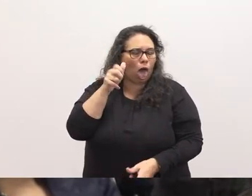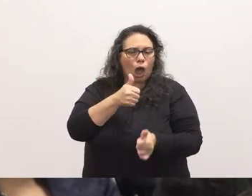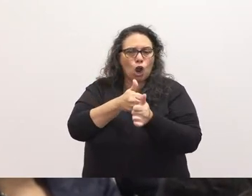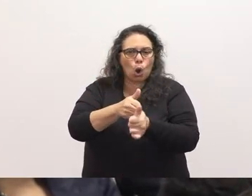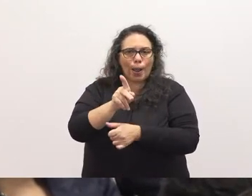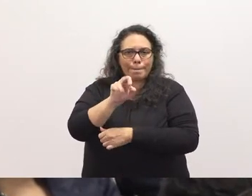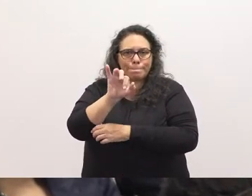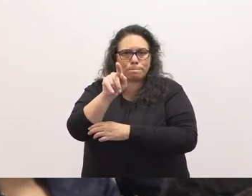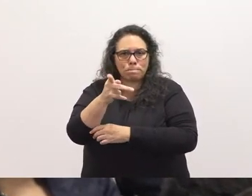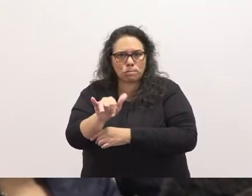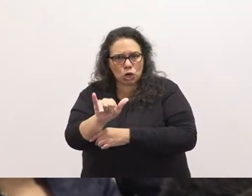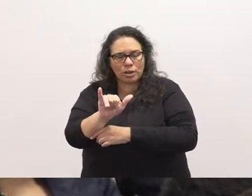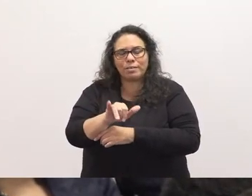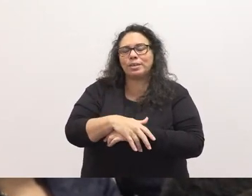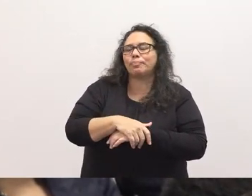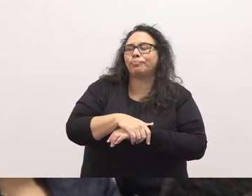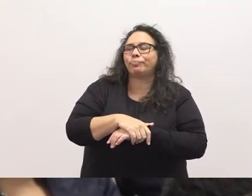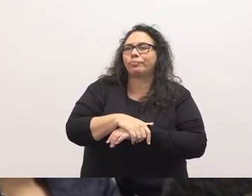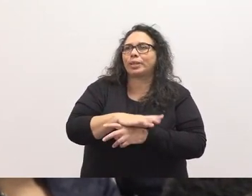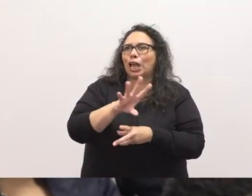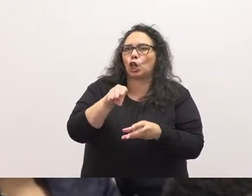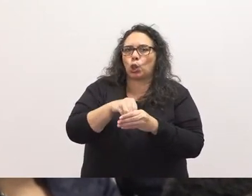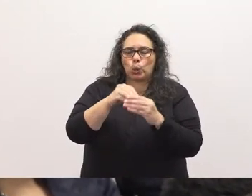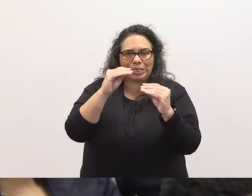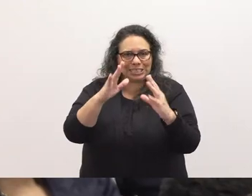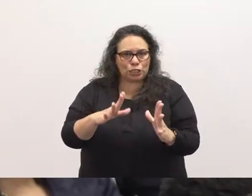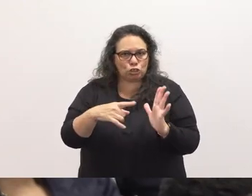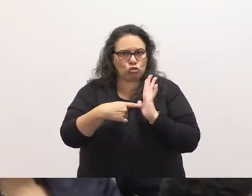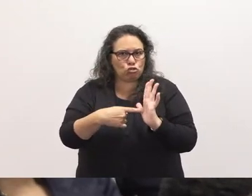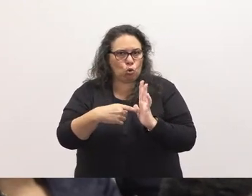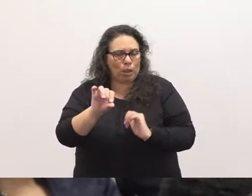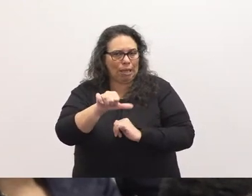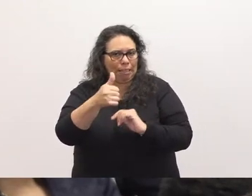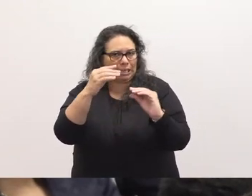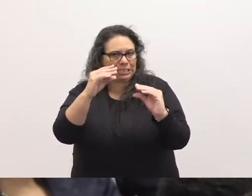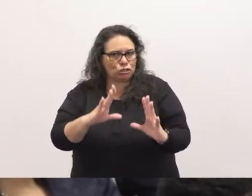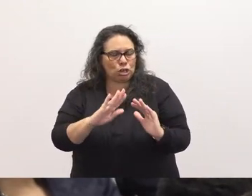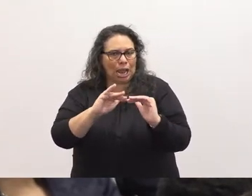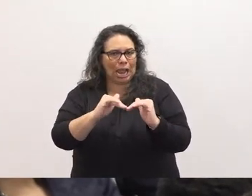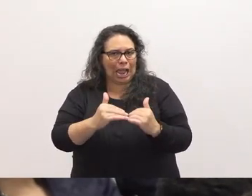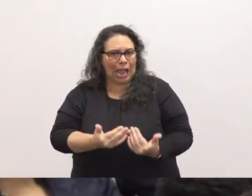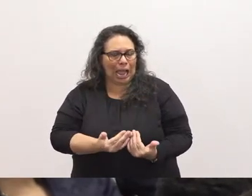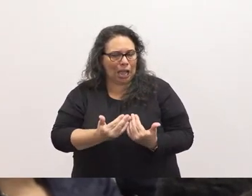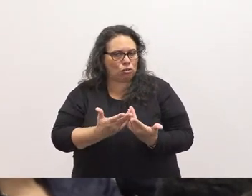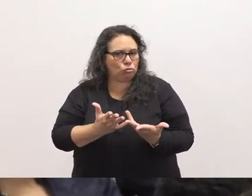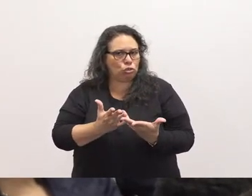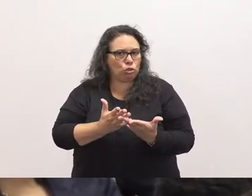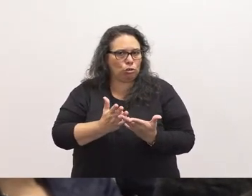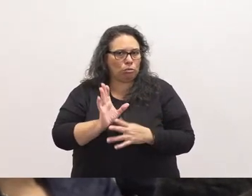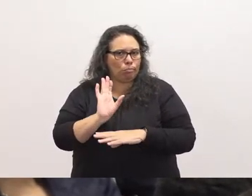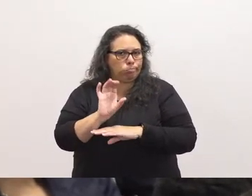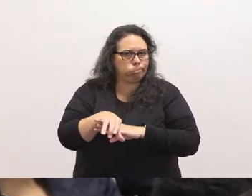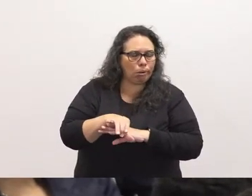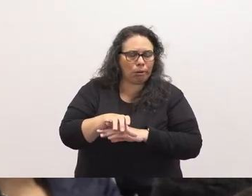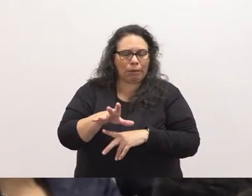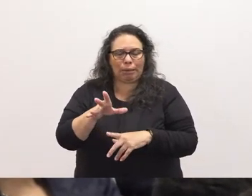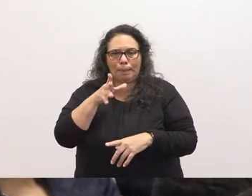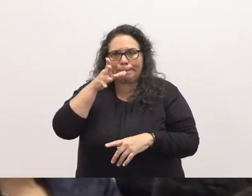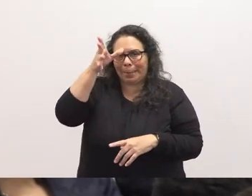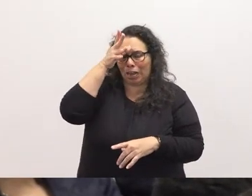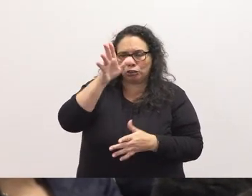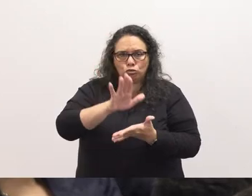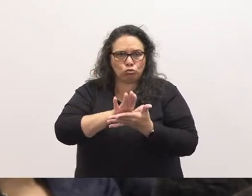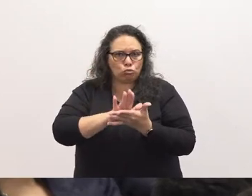the conference in Palm Springs appeared to include teachers showing other teachers how to undermine the authority of parents and school administrators